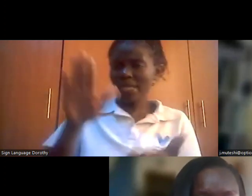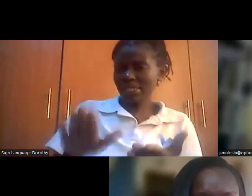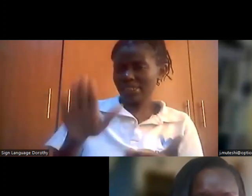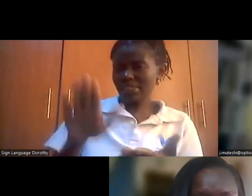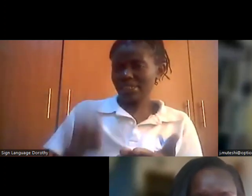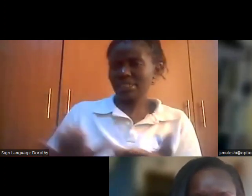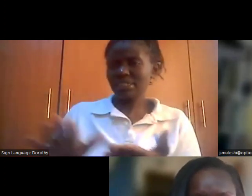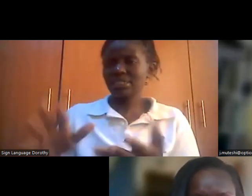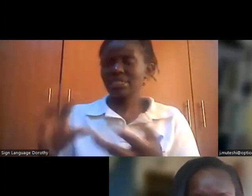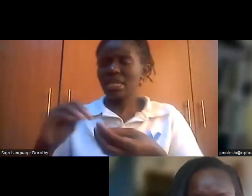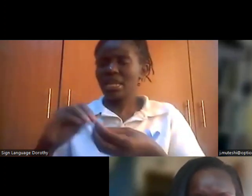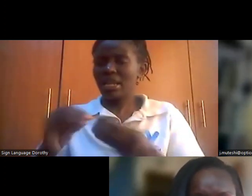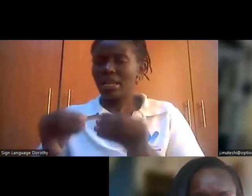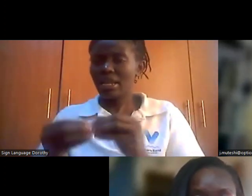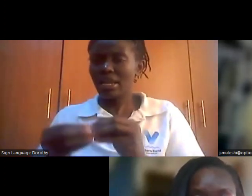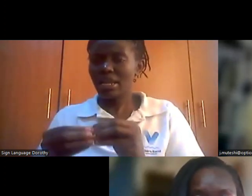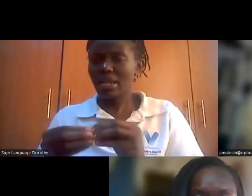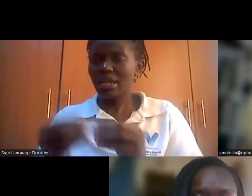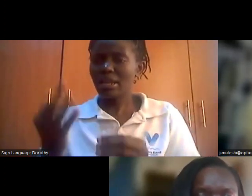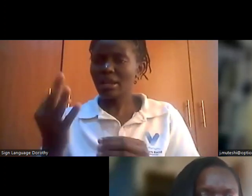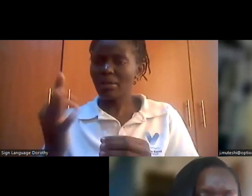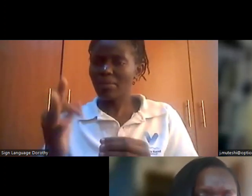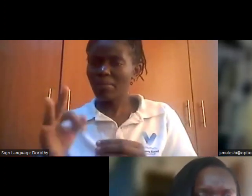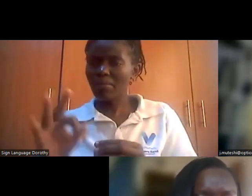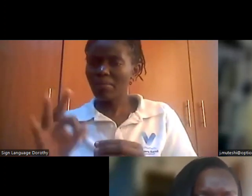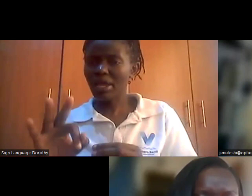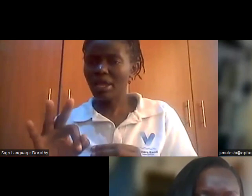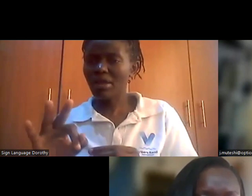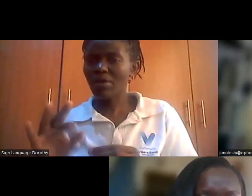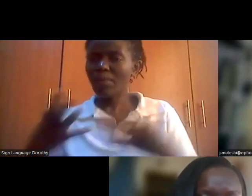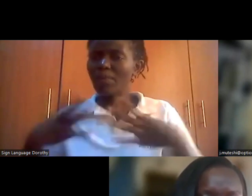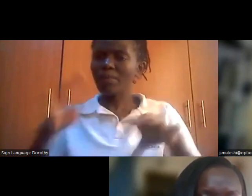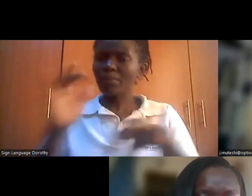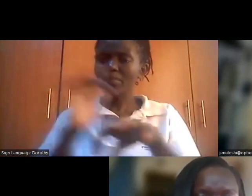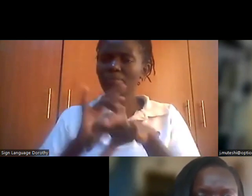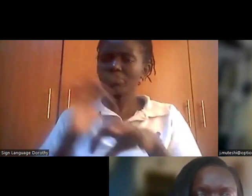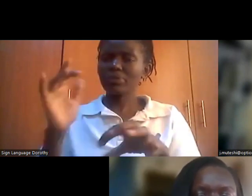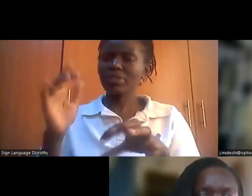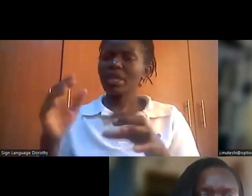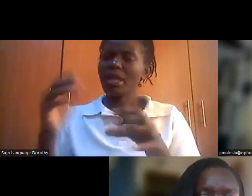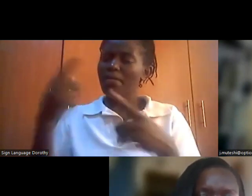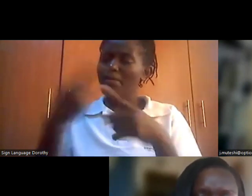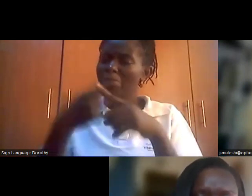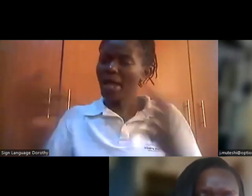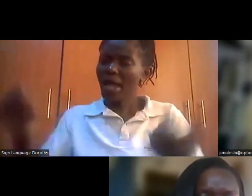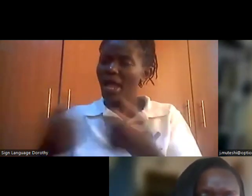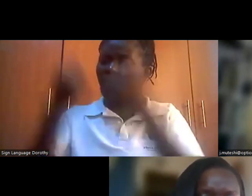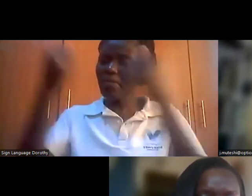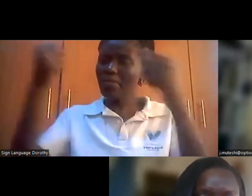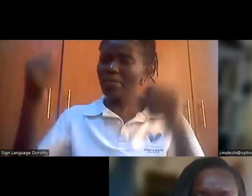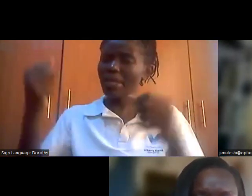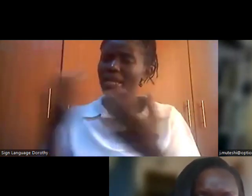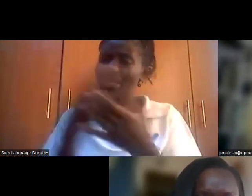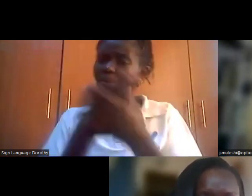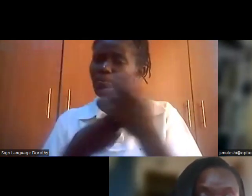being performed secretary at home, both in the private health facilities as well as